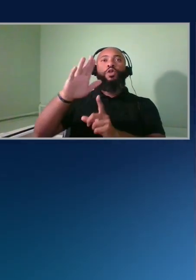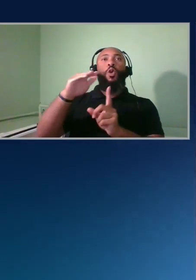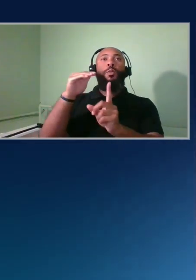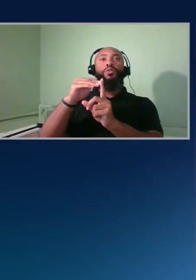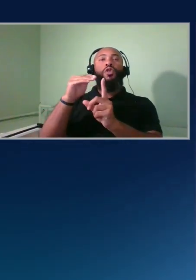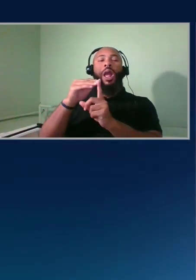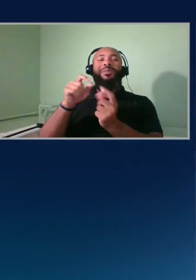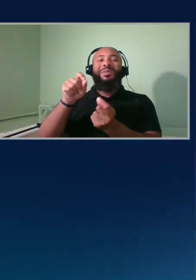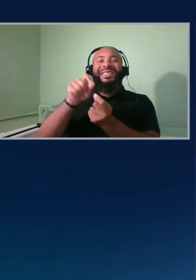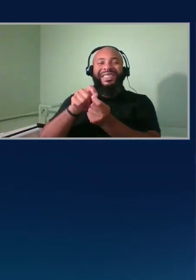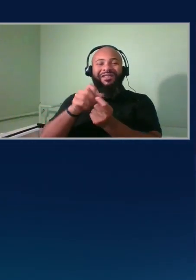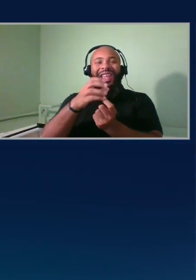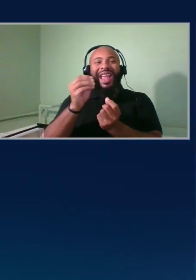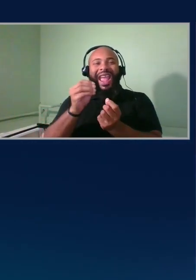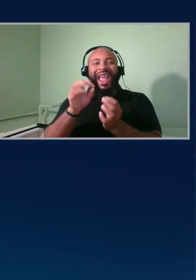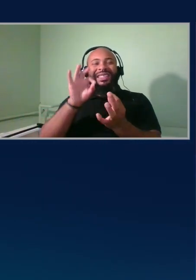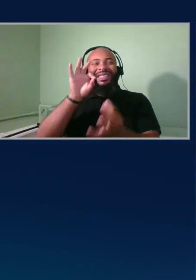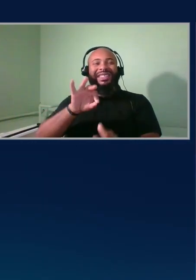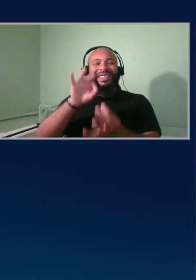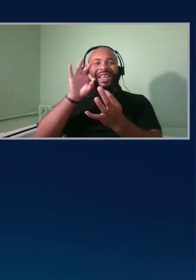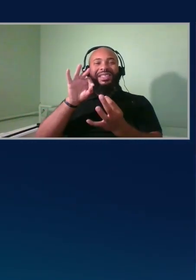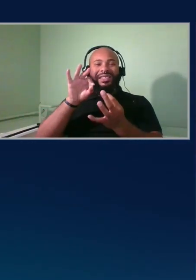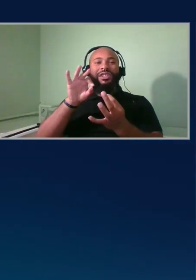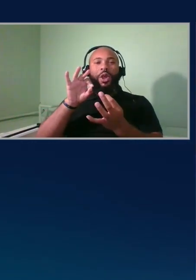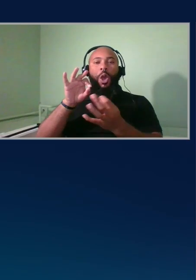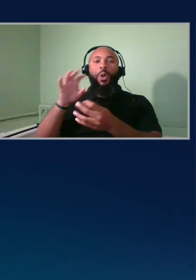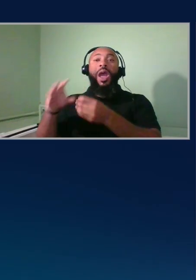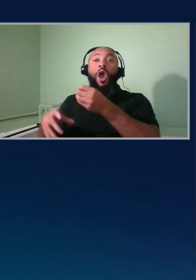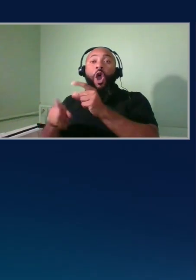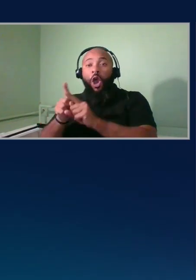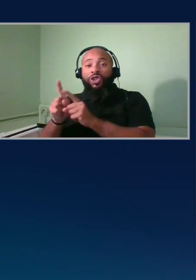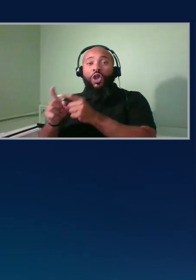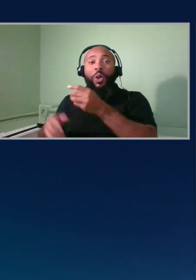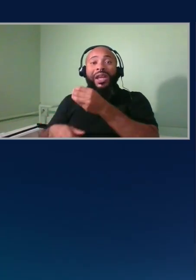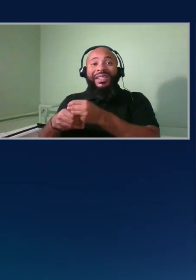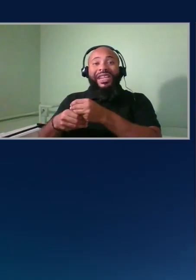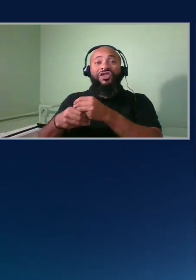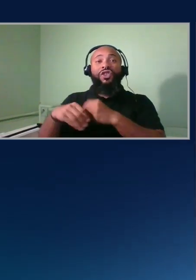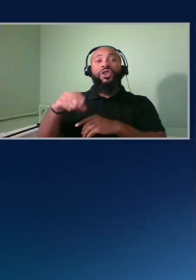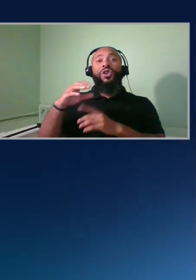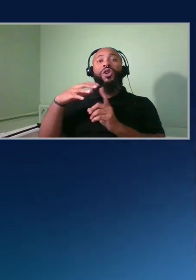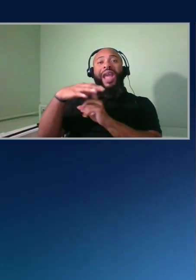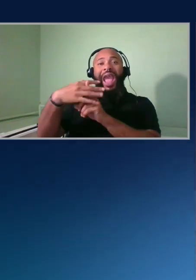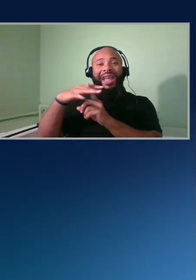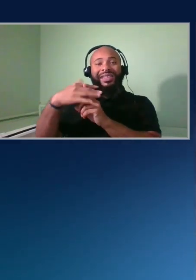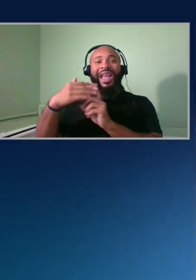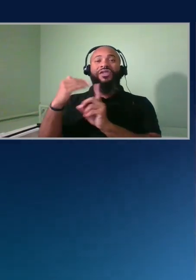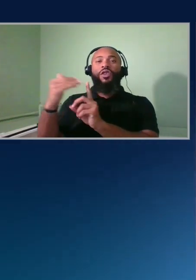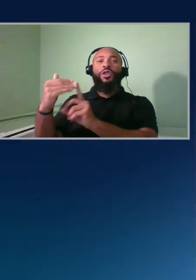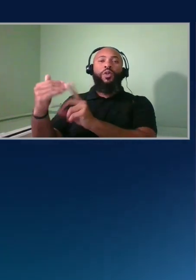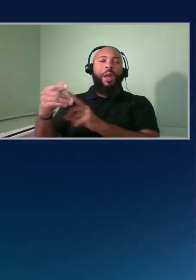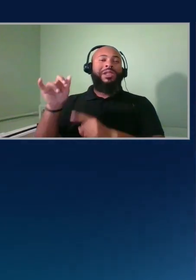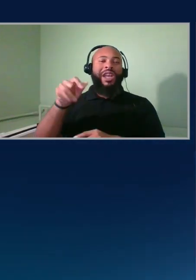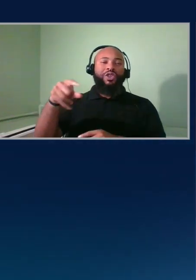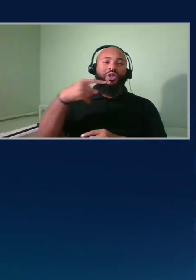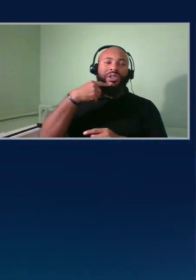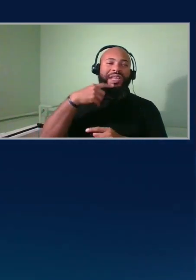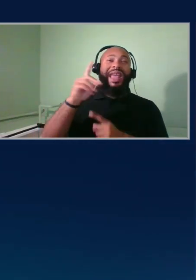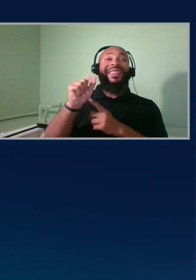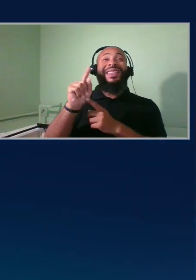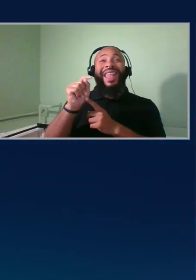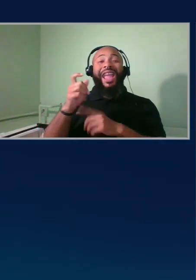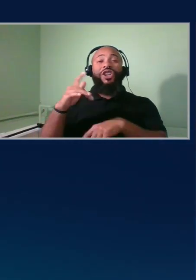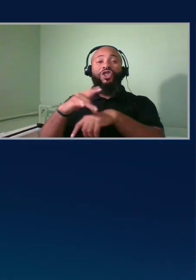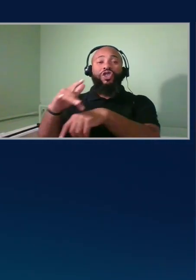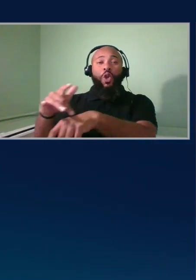right. And additional context in prompts. So you were saying, what's the data source? What's the data source type? Well, frequency? this is something, again, like I've used